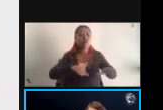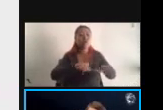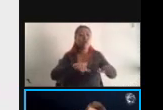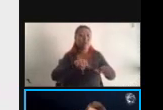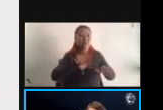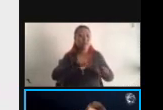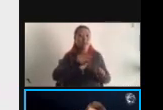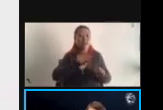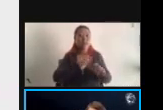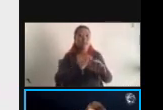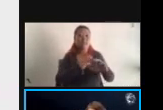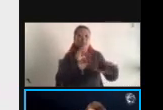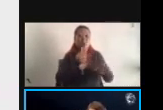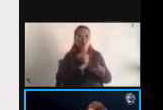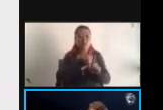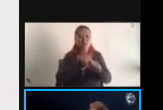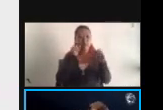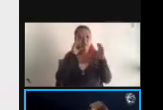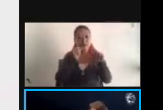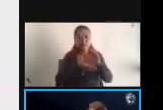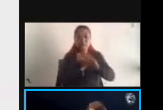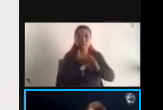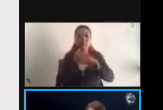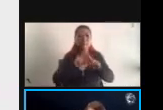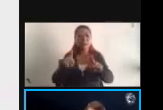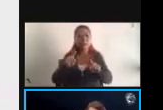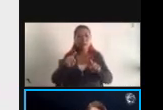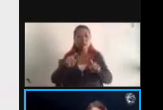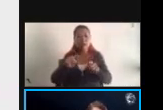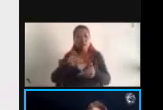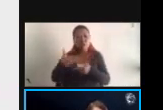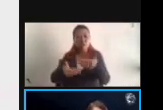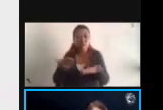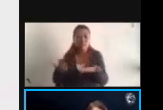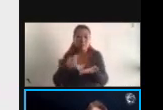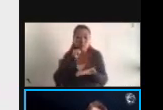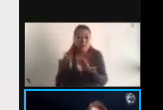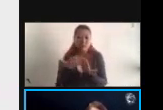mean that it was going to be easy to process.